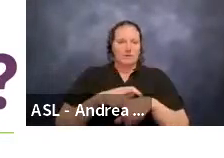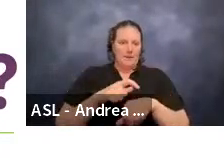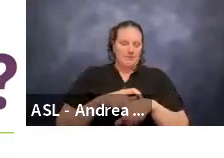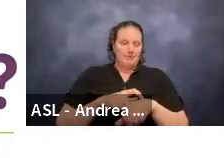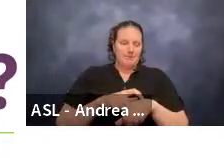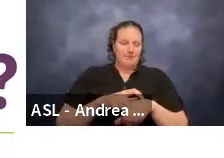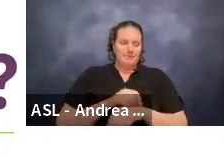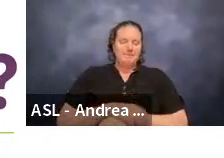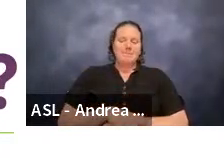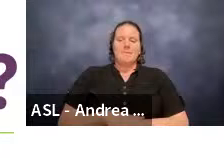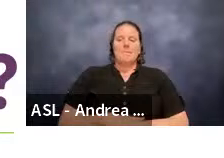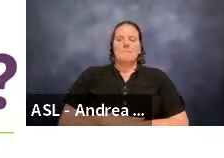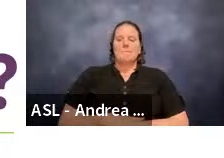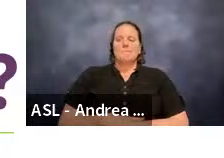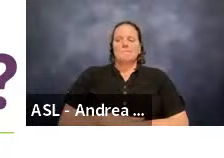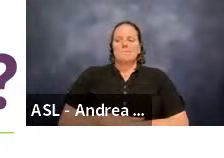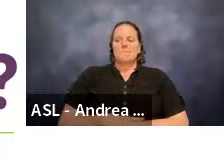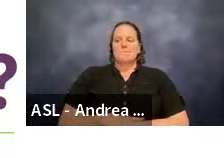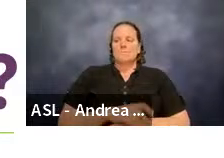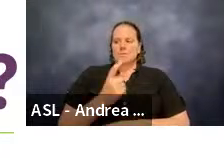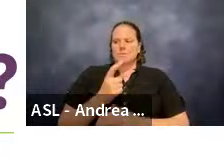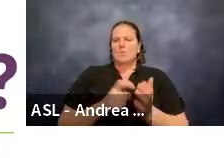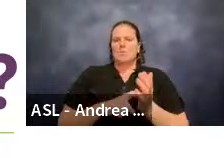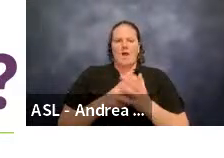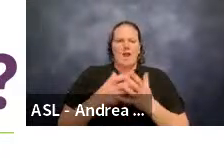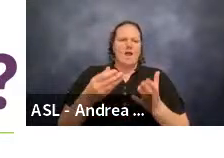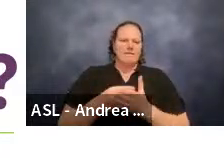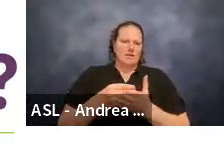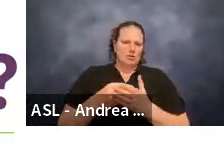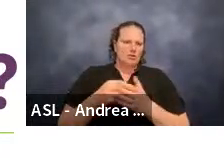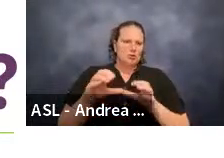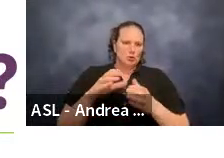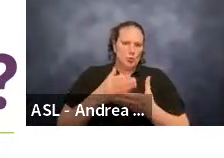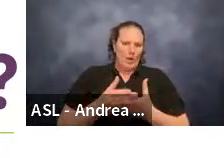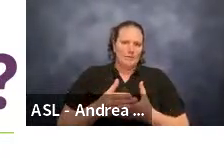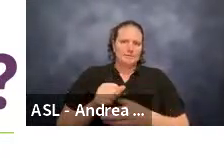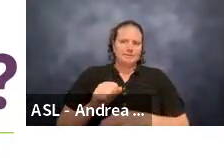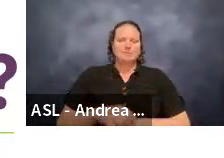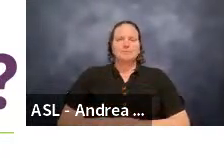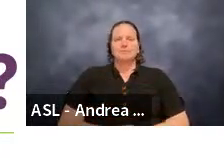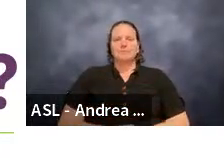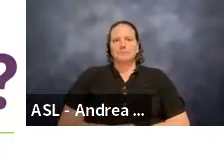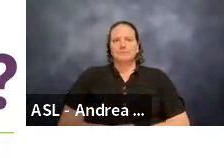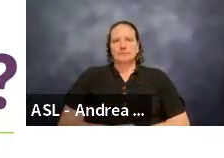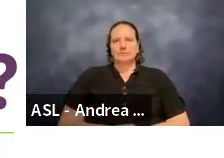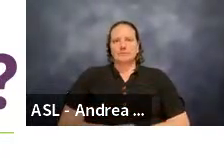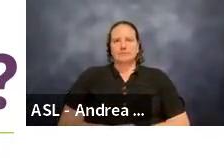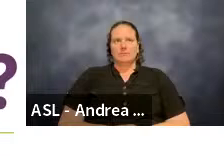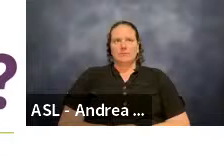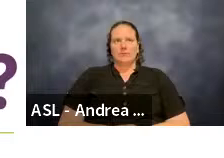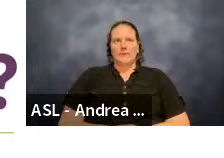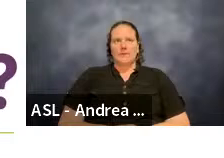it's something that requires a lot of funding to do well and to do